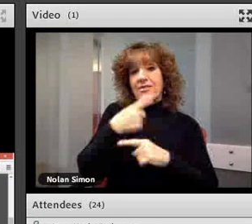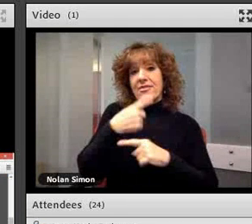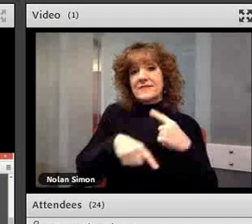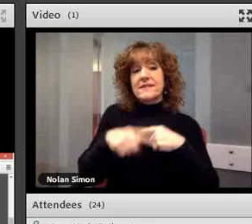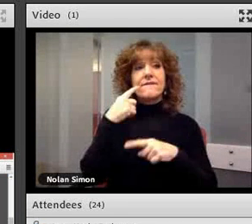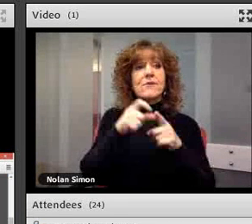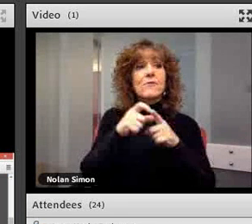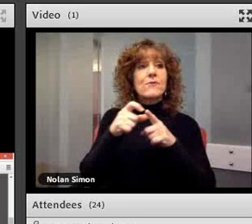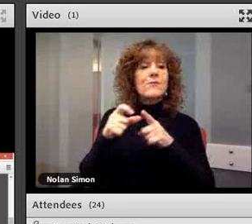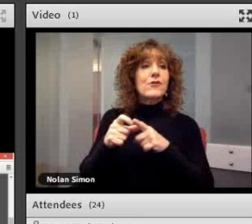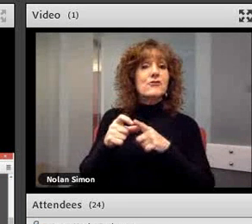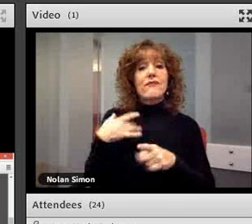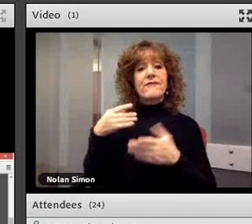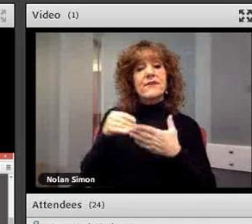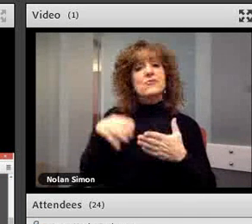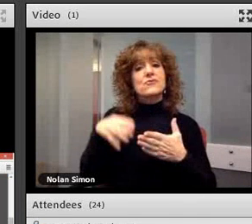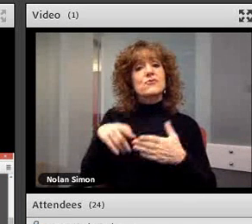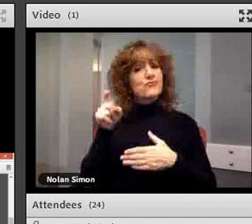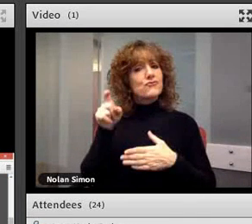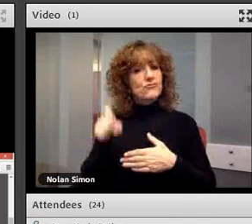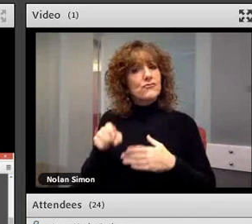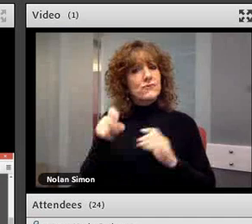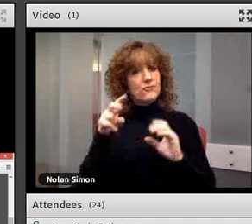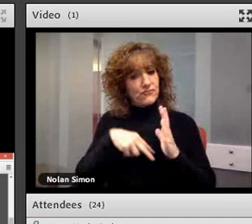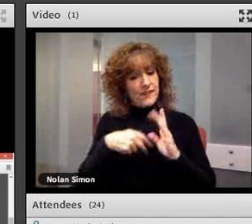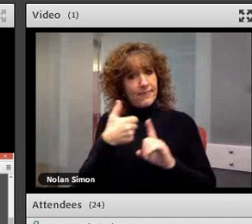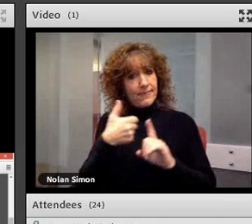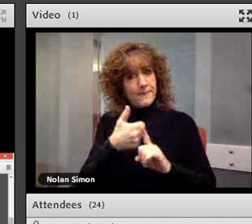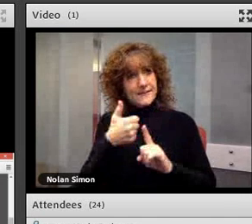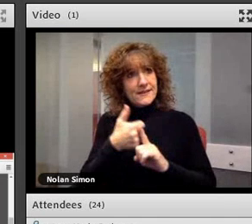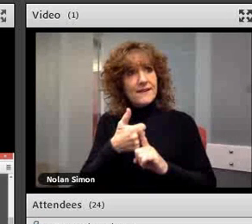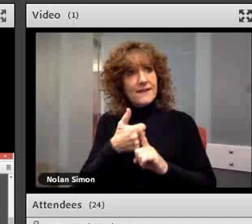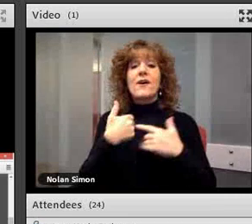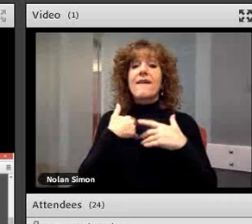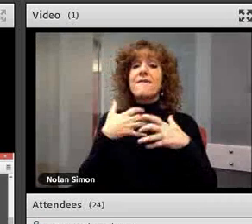the student should be able to read. So it has a lot of flexibility,